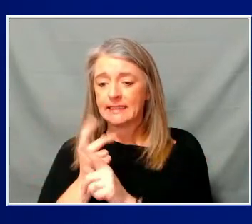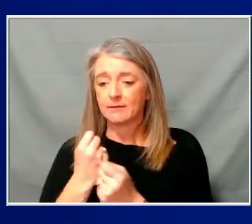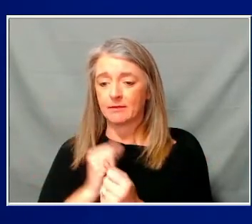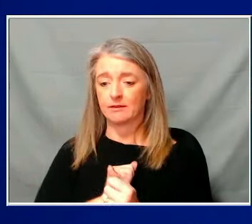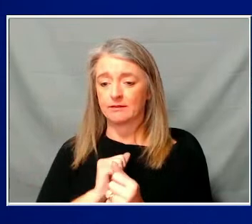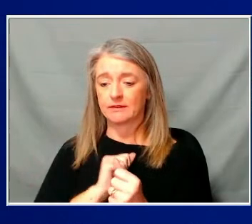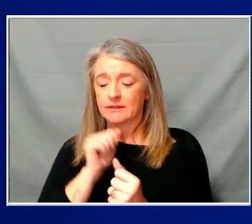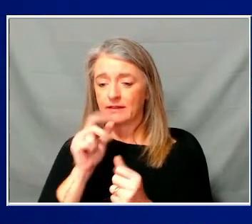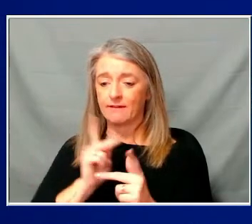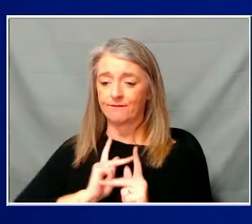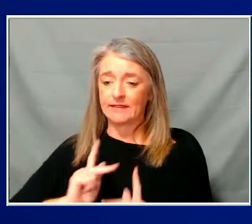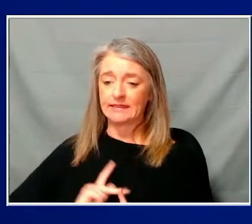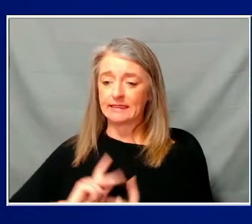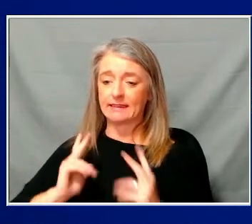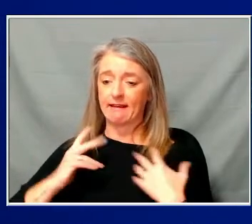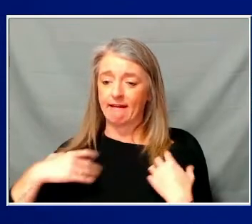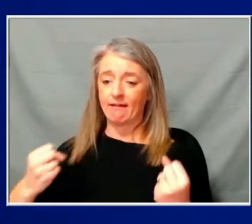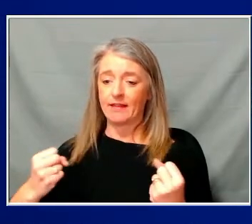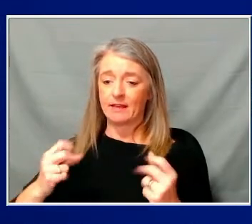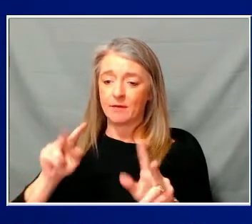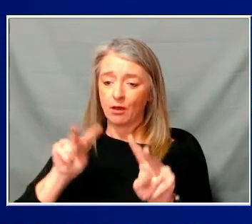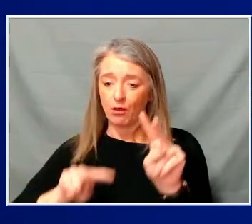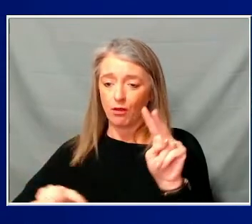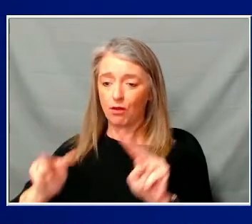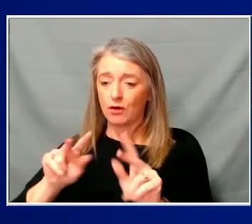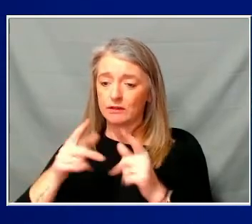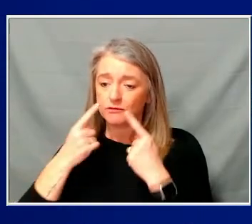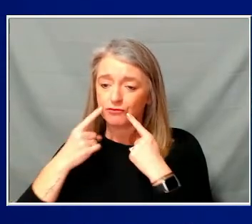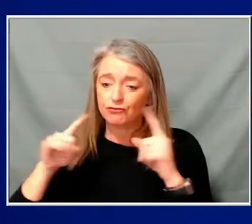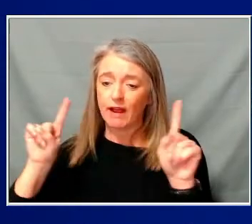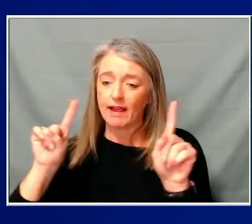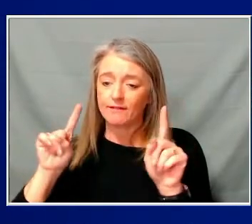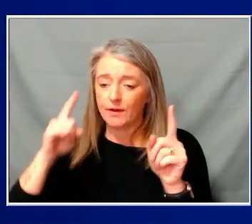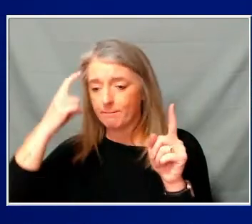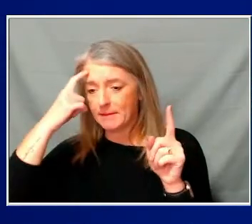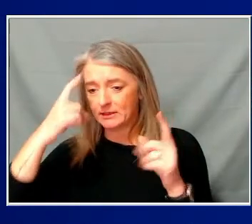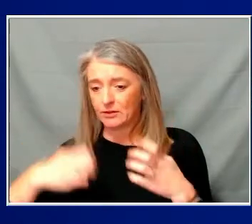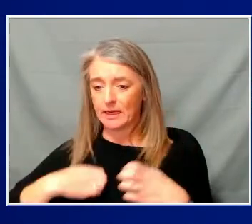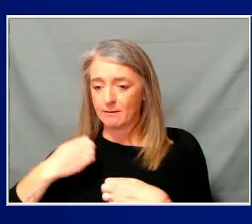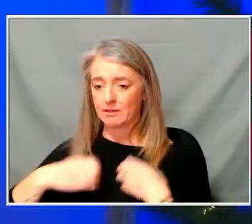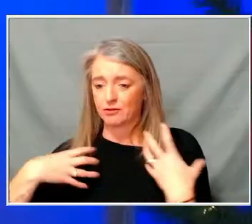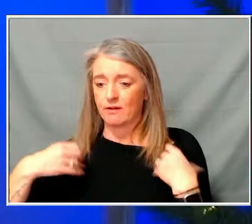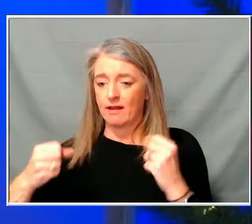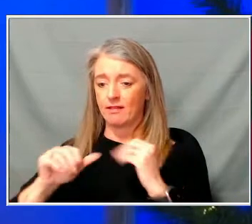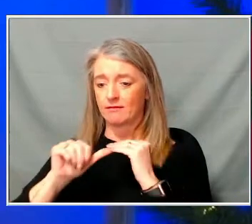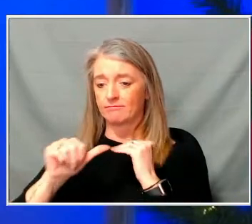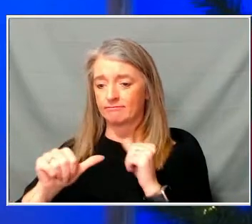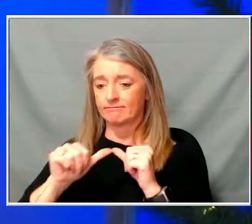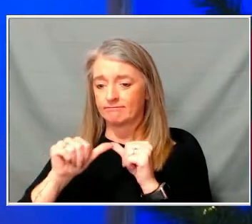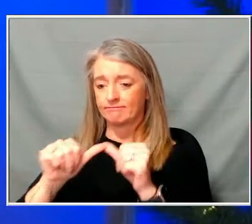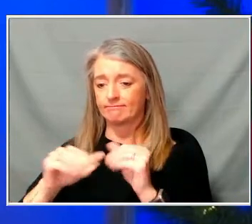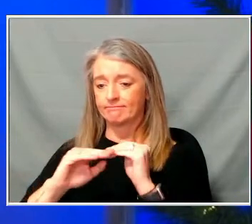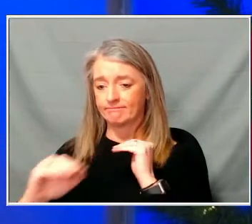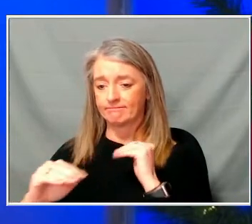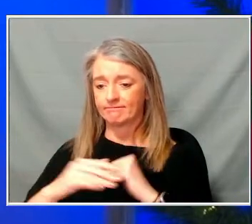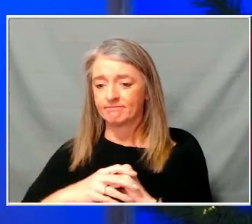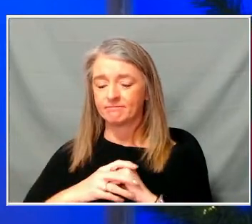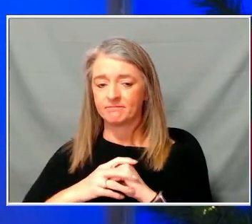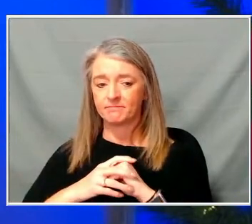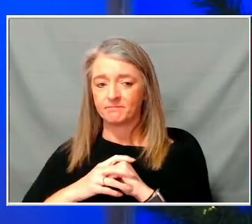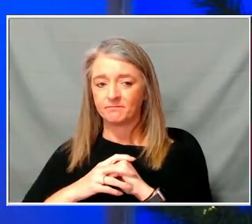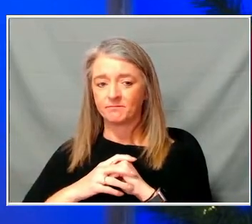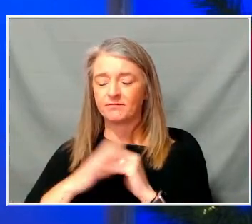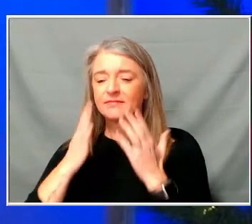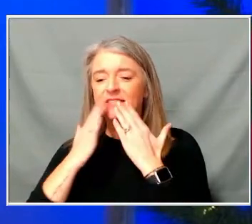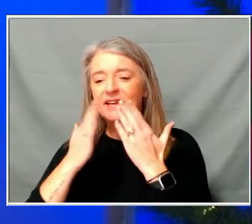physically healthy, but also look and strive for that mental and emotional health as well. Very well health said. as well. Yes. All right, everyone, thank